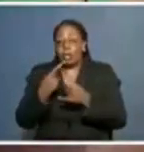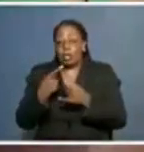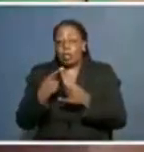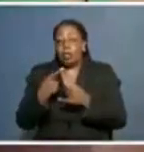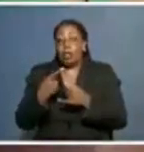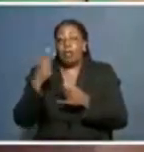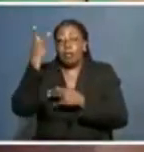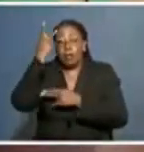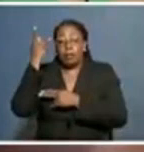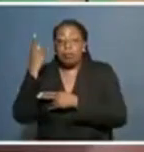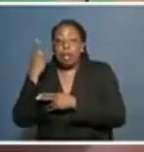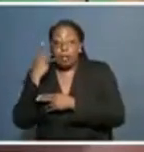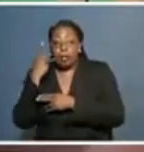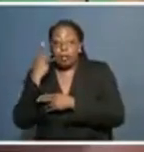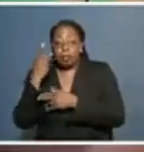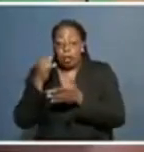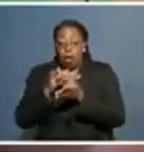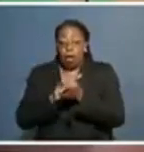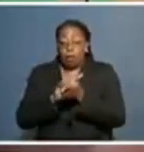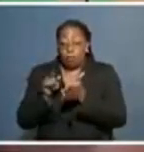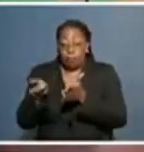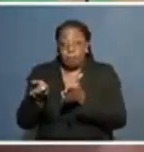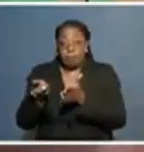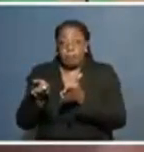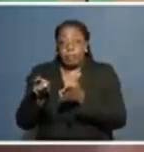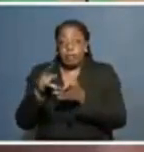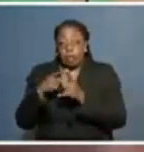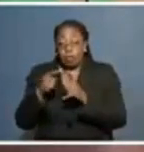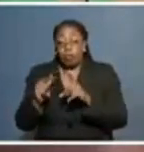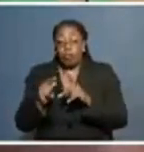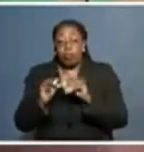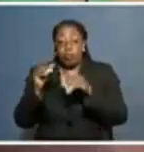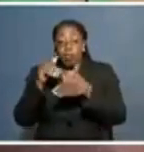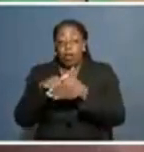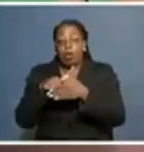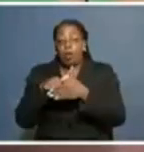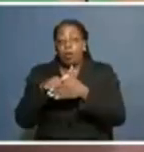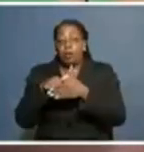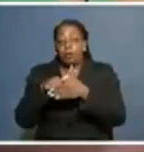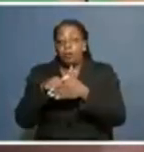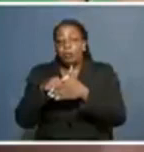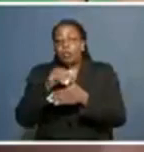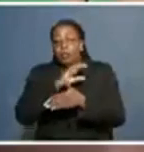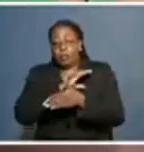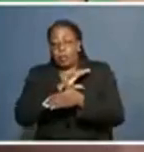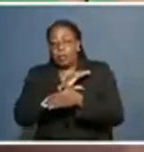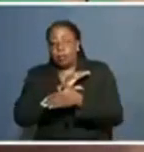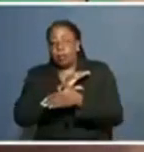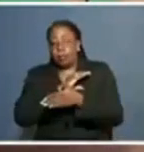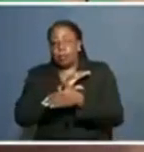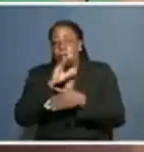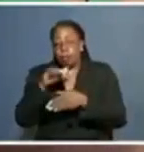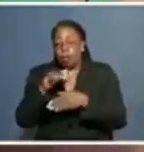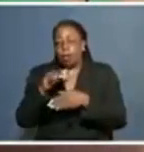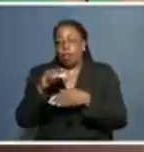parents of the suspect to turn your child into the police, so that we can resolve this